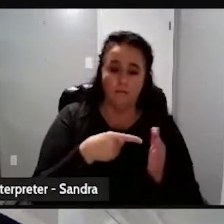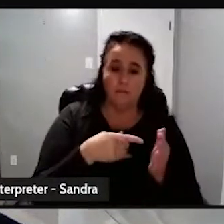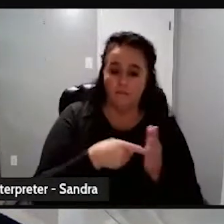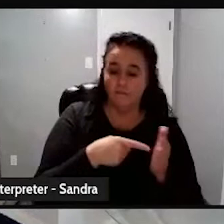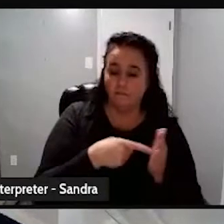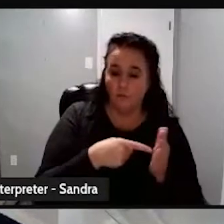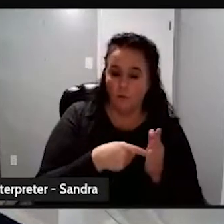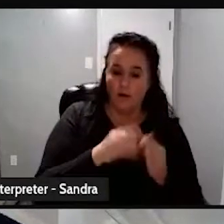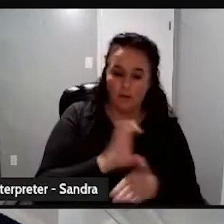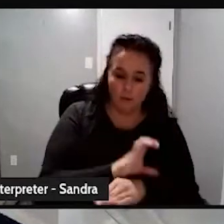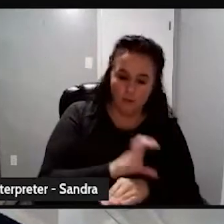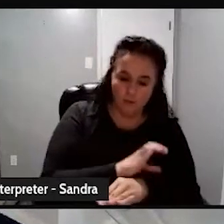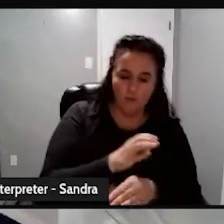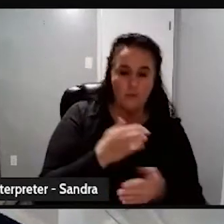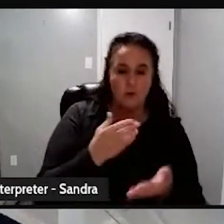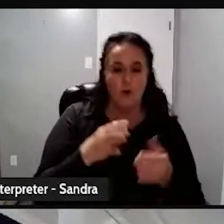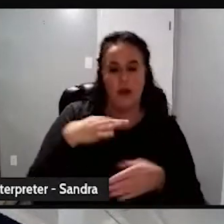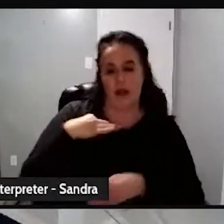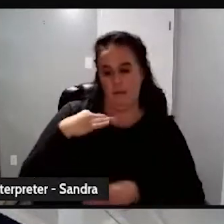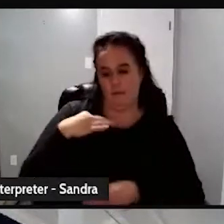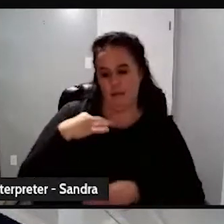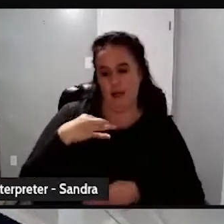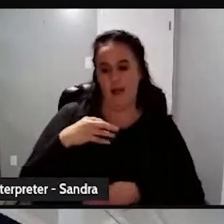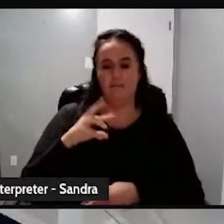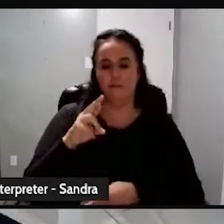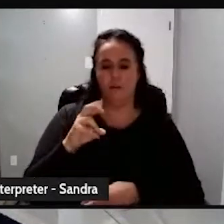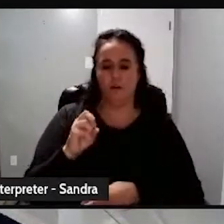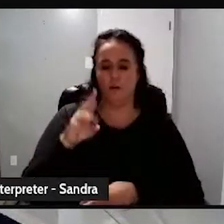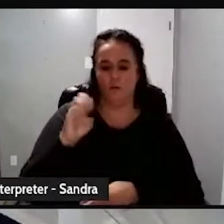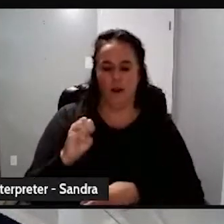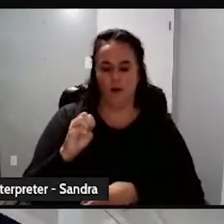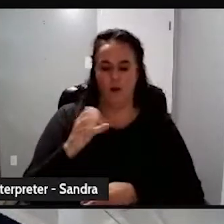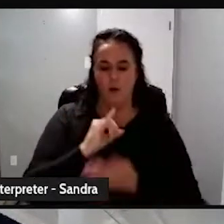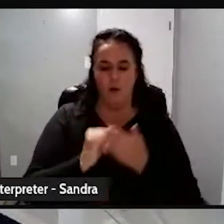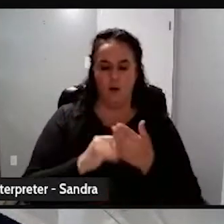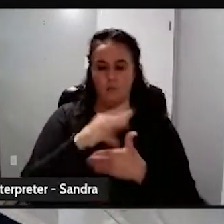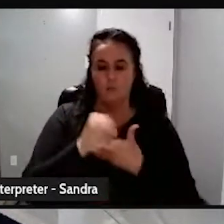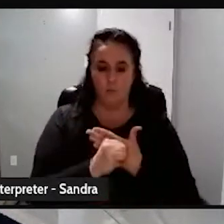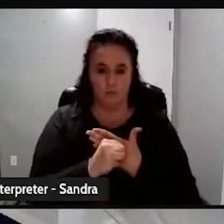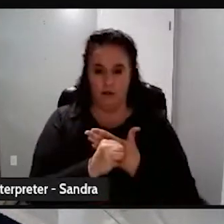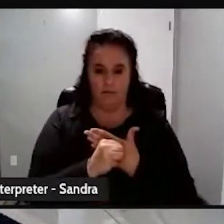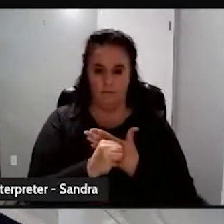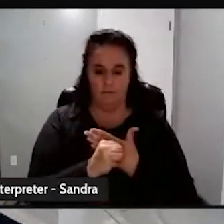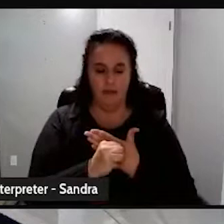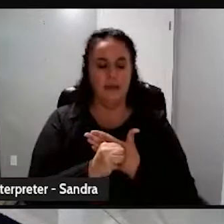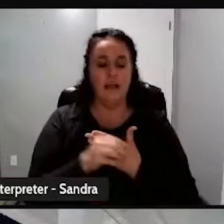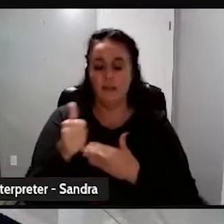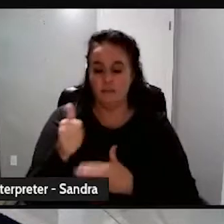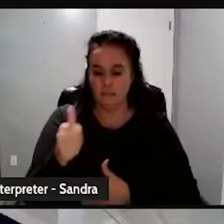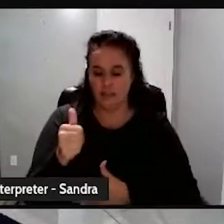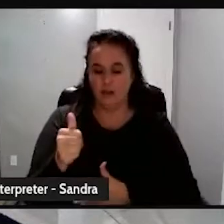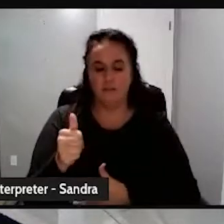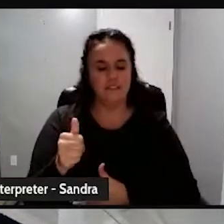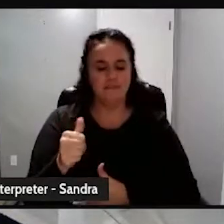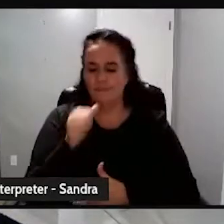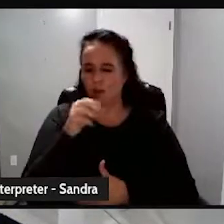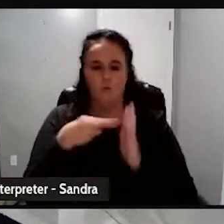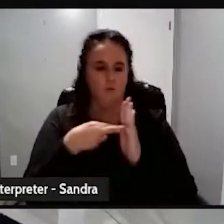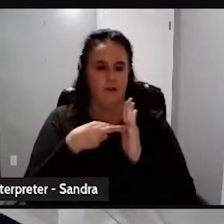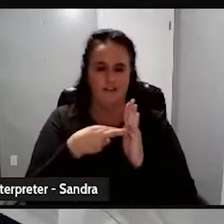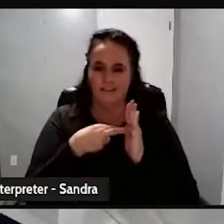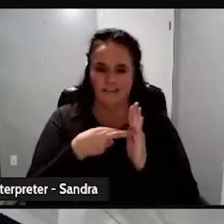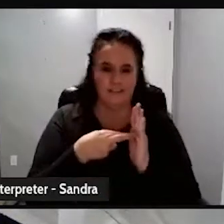very rarefied arts program by themselves, are not representative. of the bigger disability